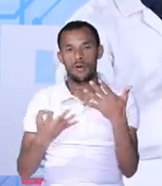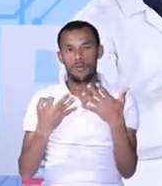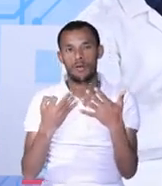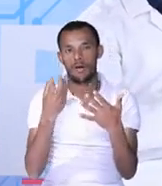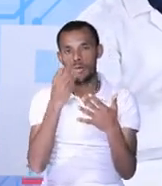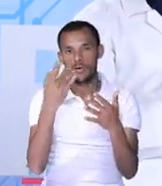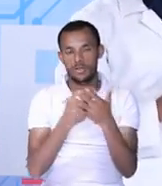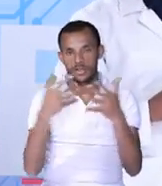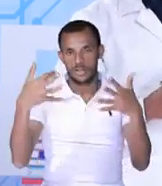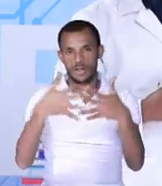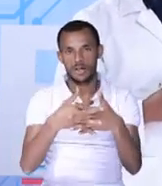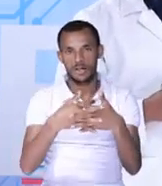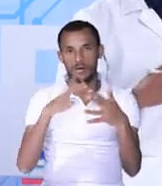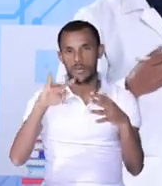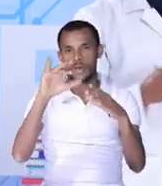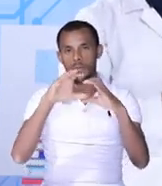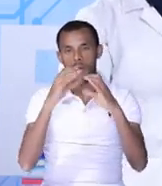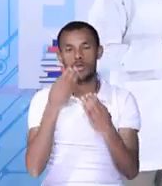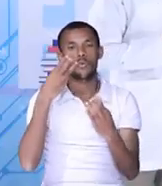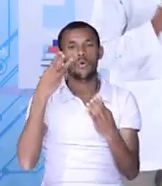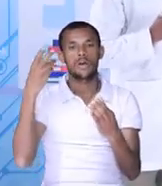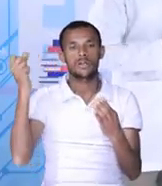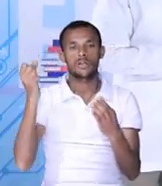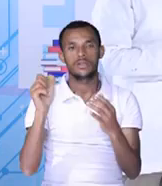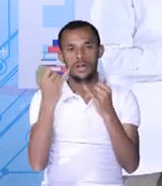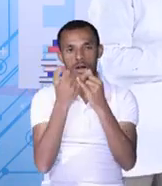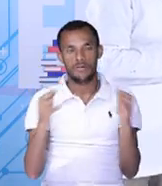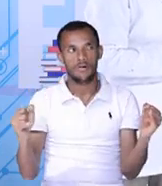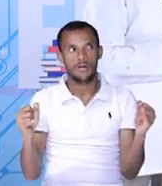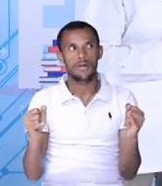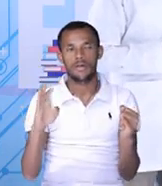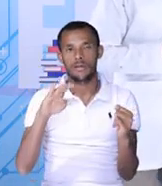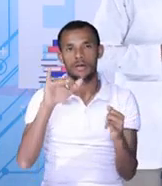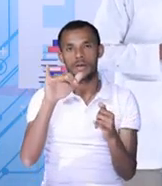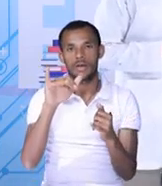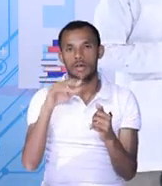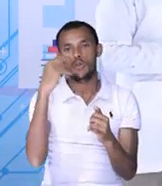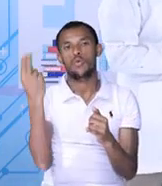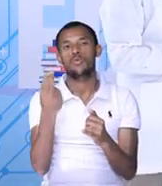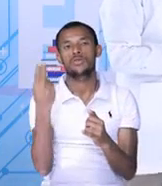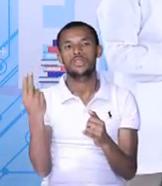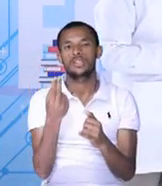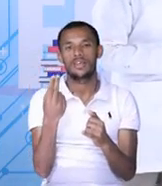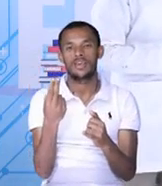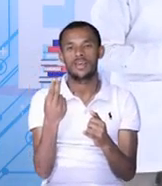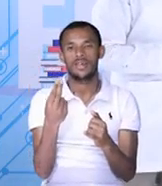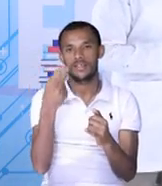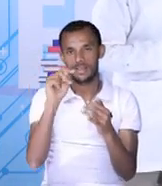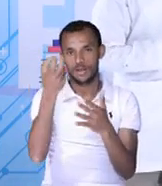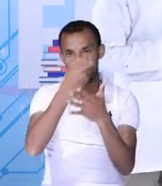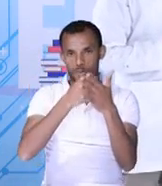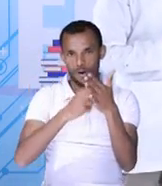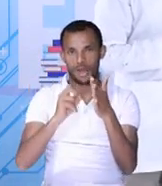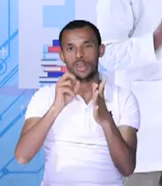of this integration by part was derived by using the